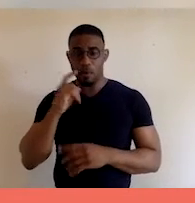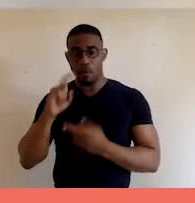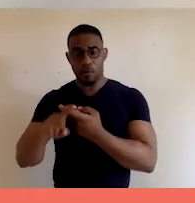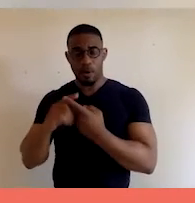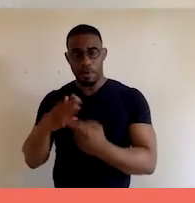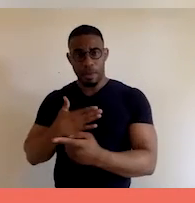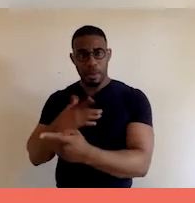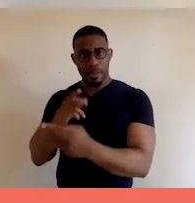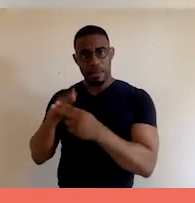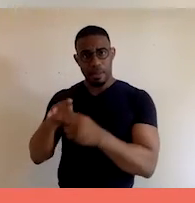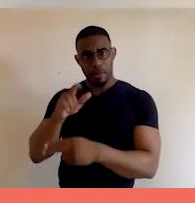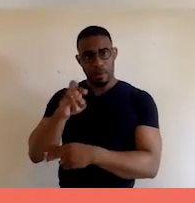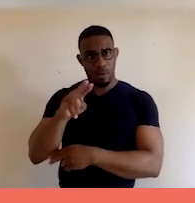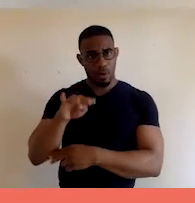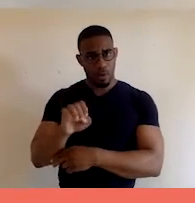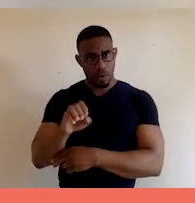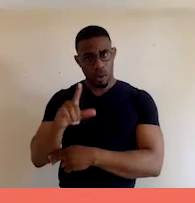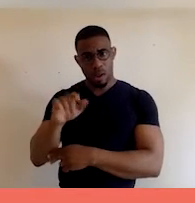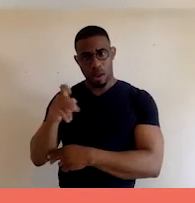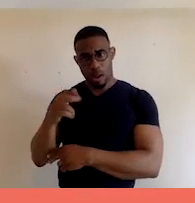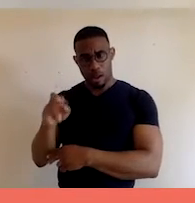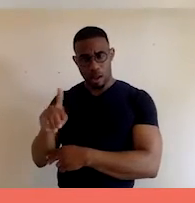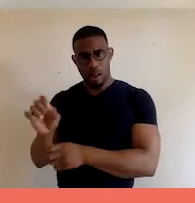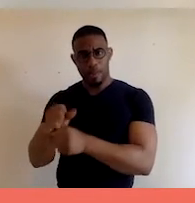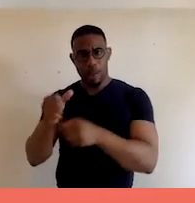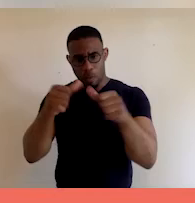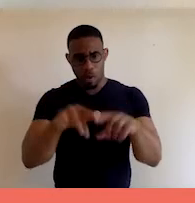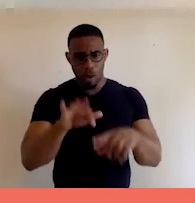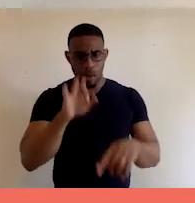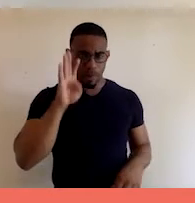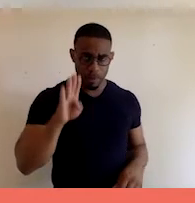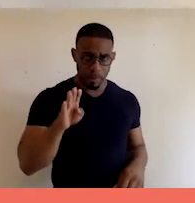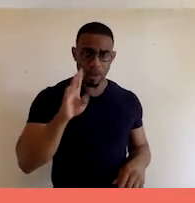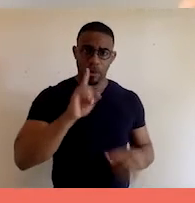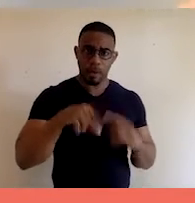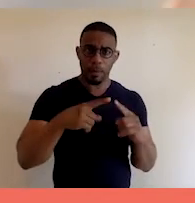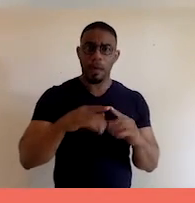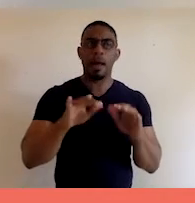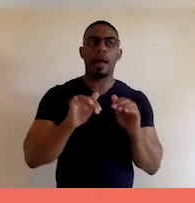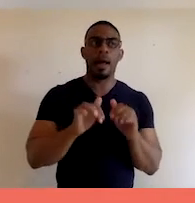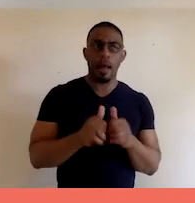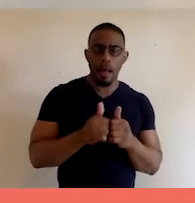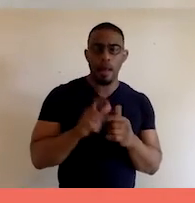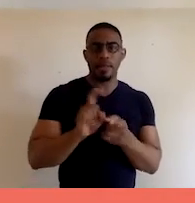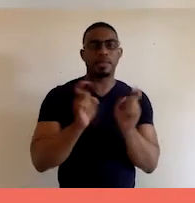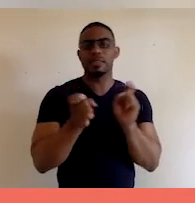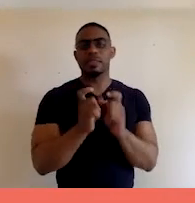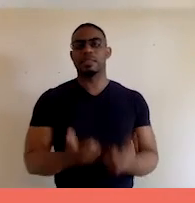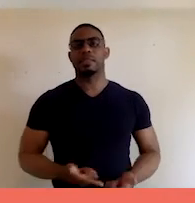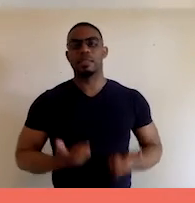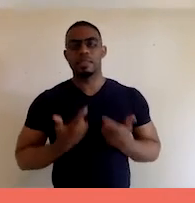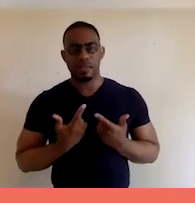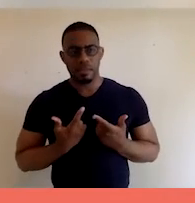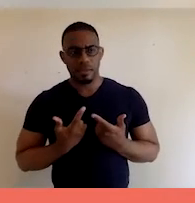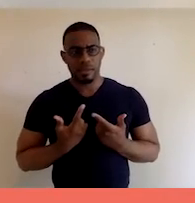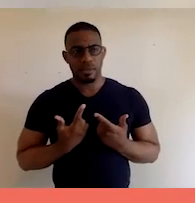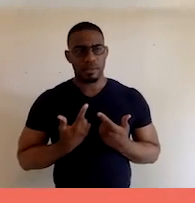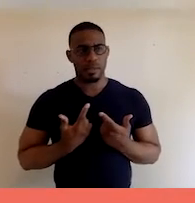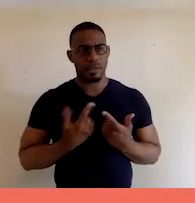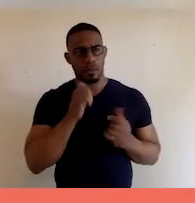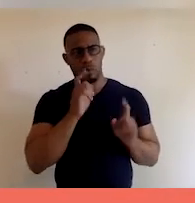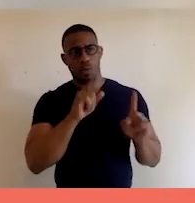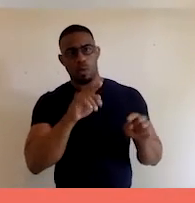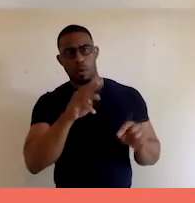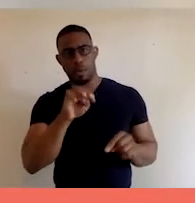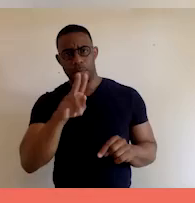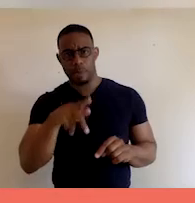of mine. His name is Lawrence Lockhart. And he made a post on Facebook talking about how he changed his life, and he was going to this